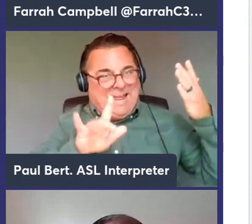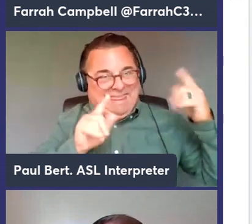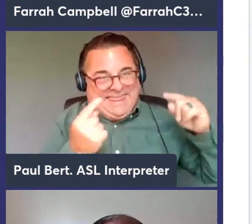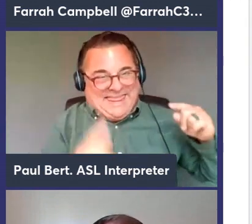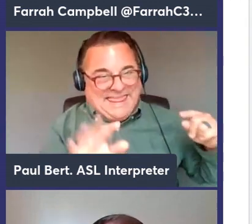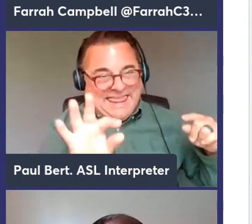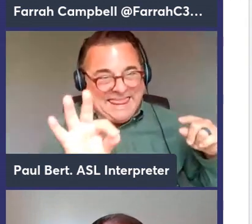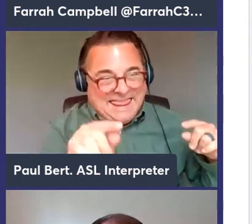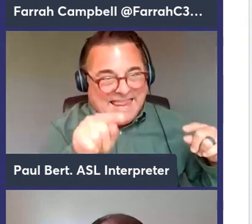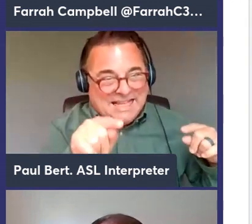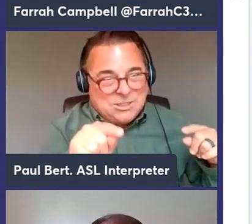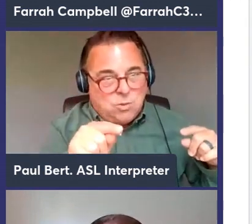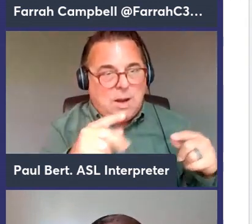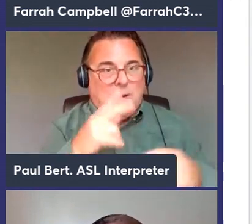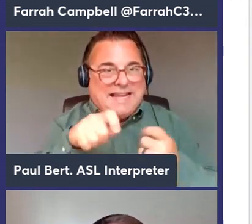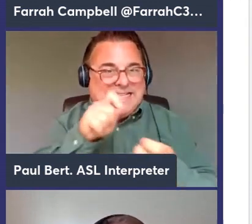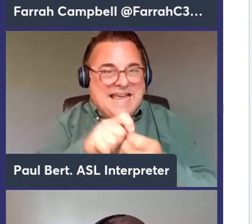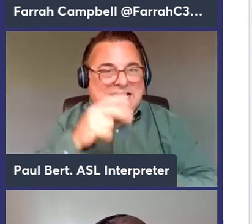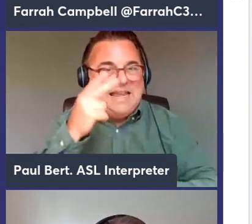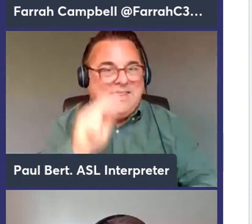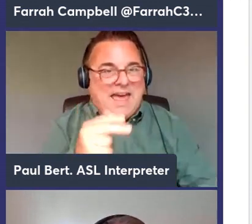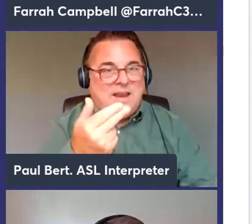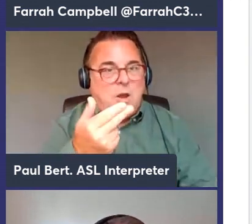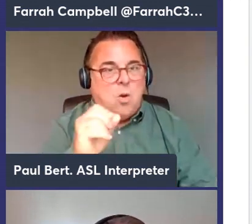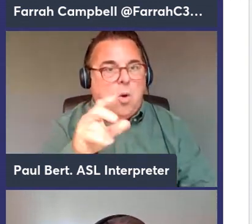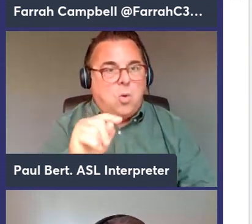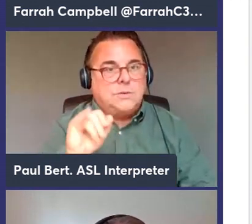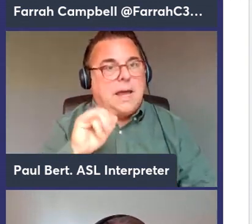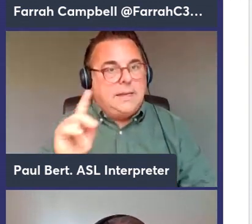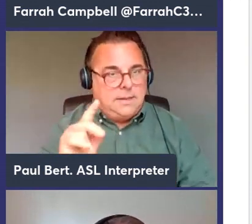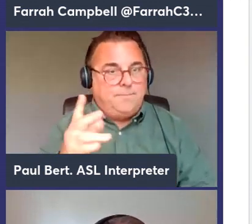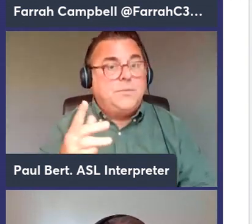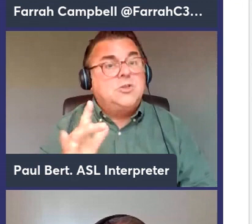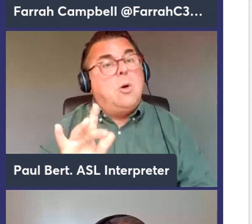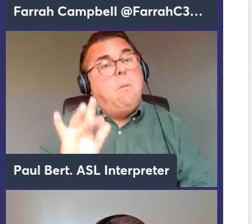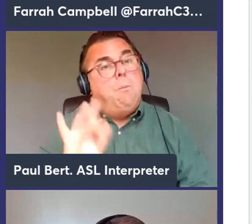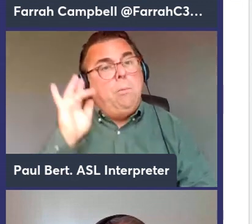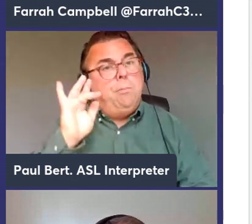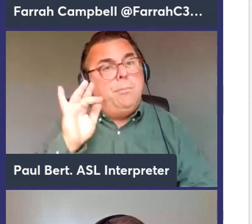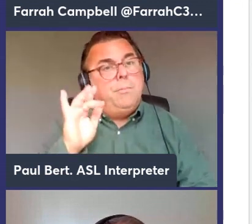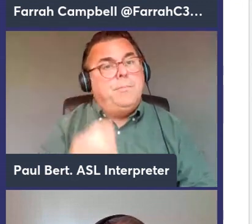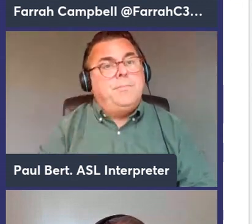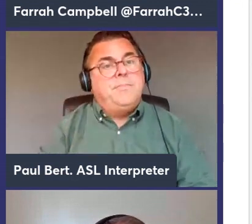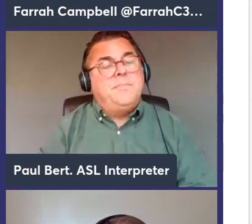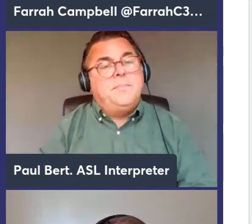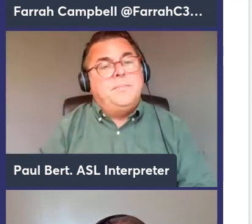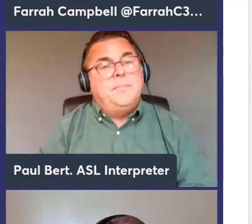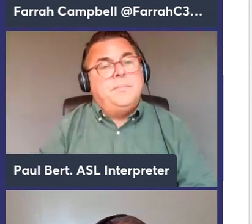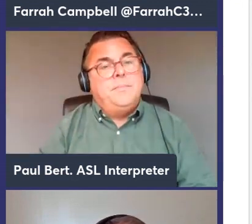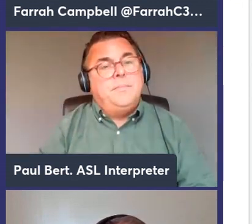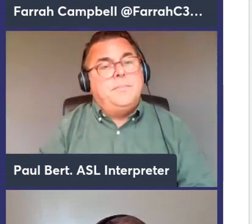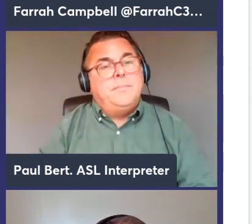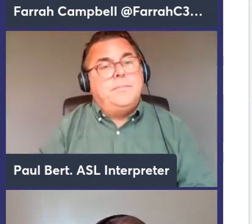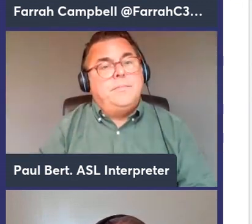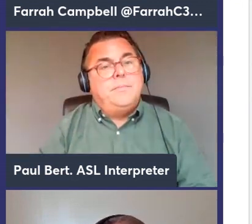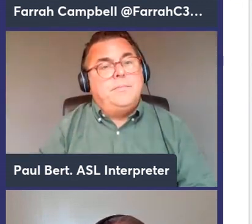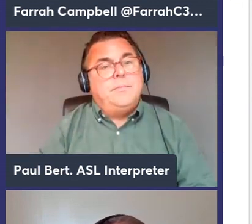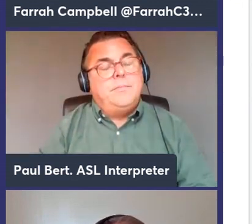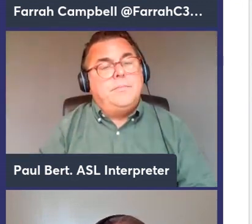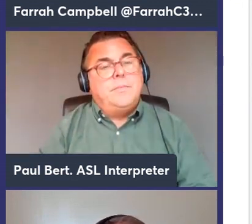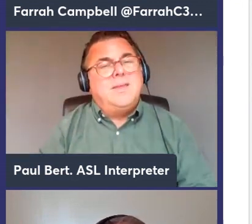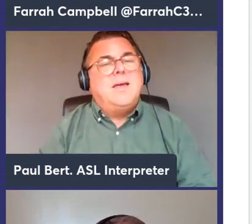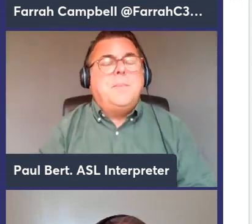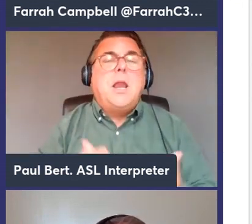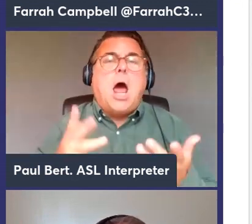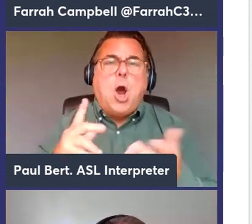exact host ID that I want. Okay. So I'm just gonna go ahead and host ID. I'll just go ahead and even though I